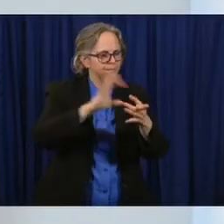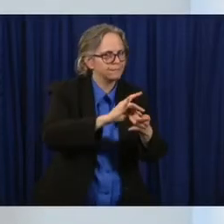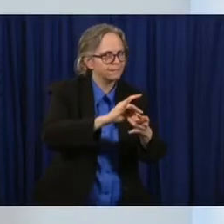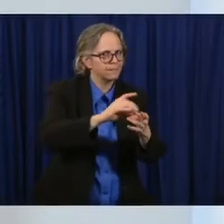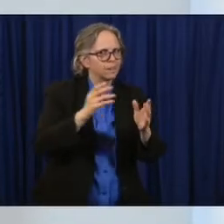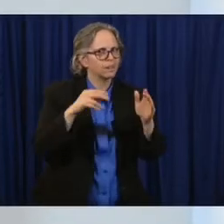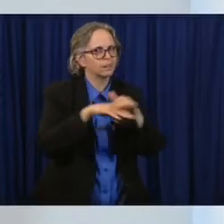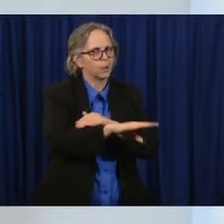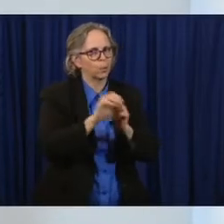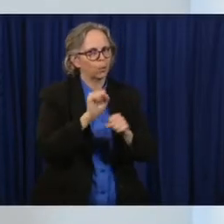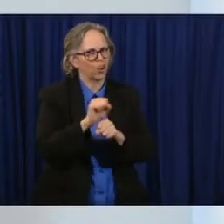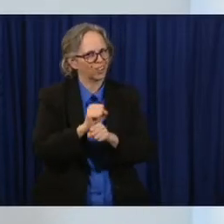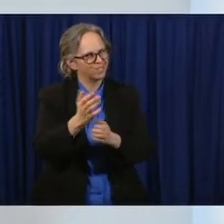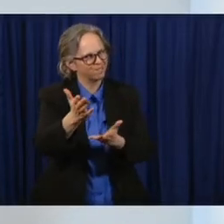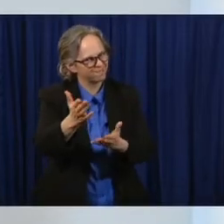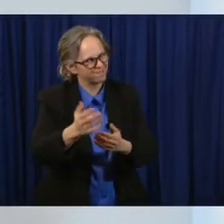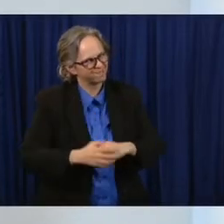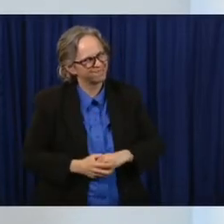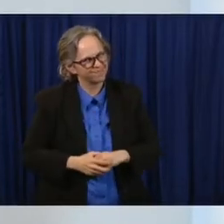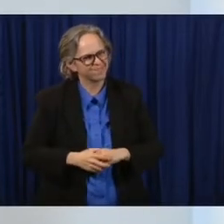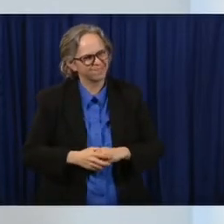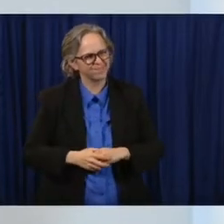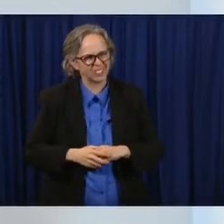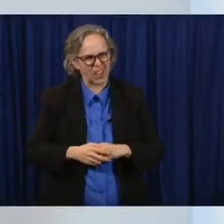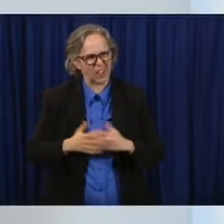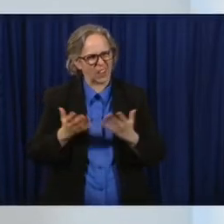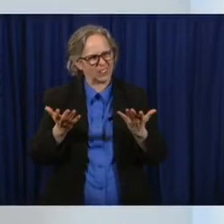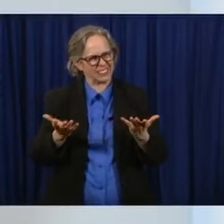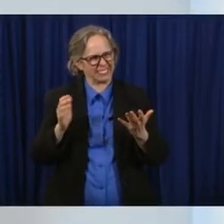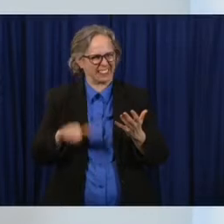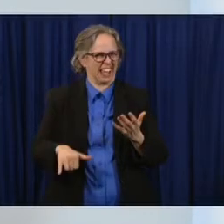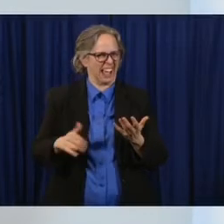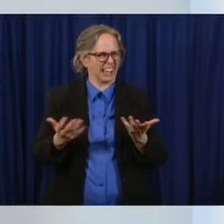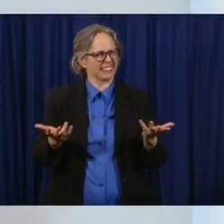the doors open. So it's that